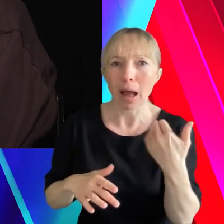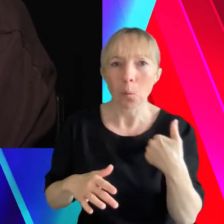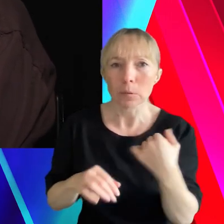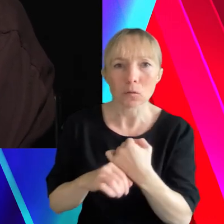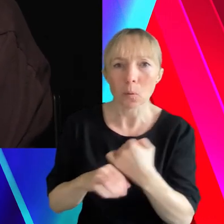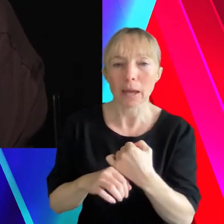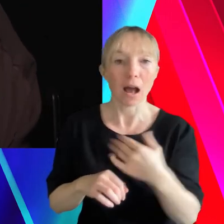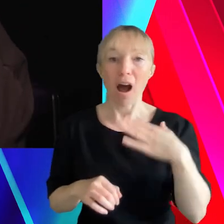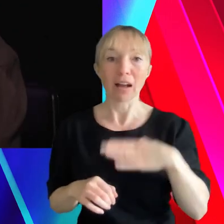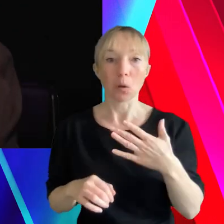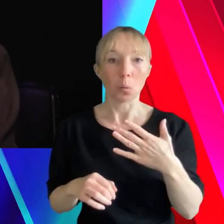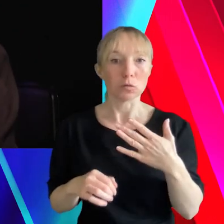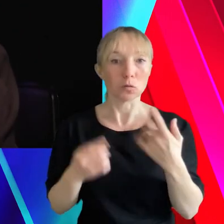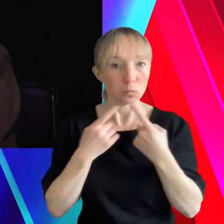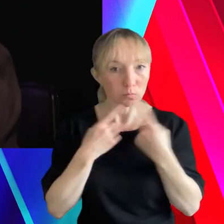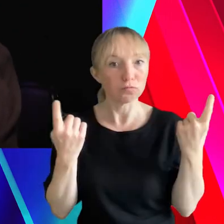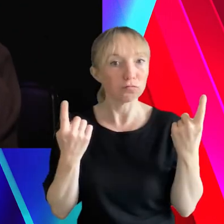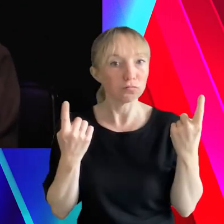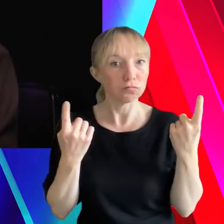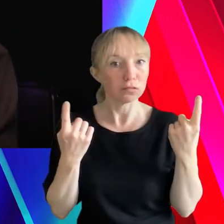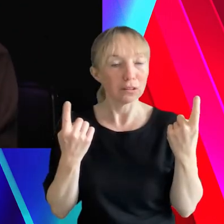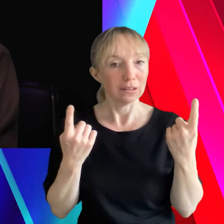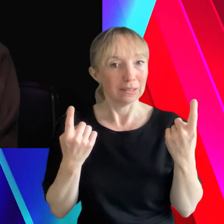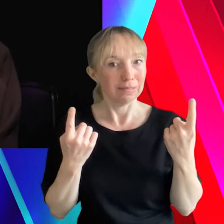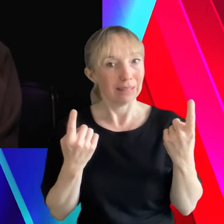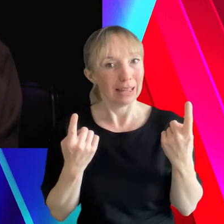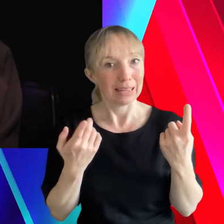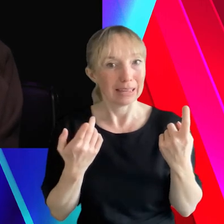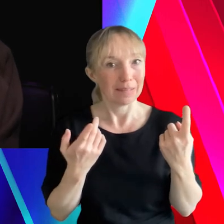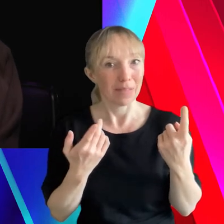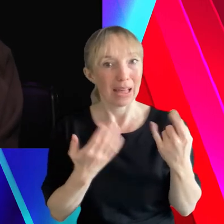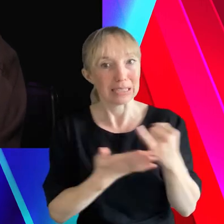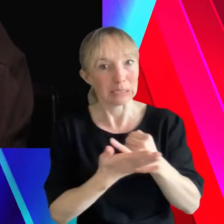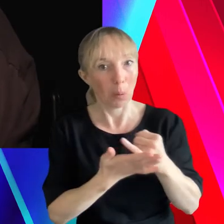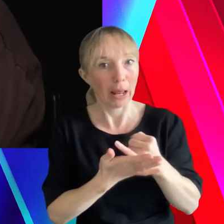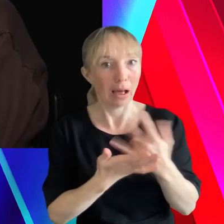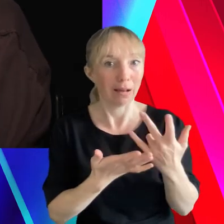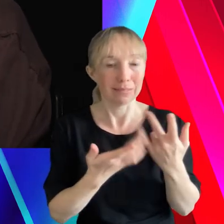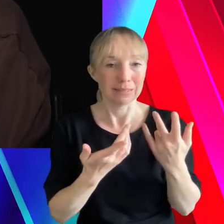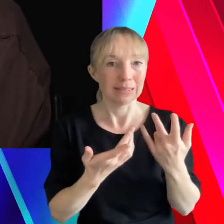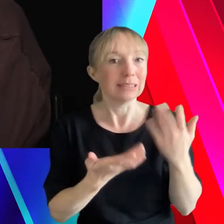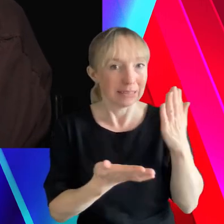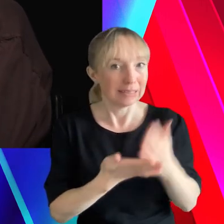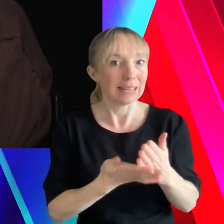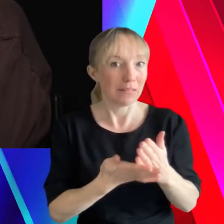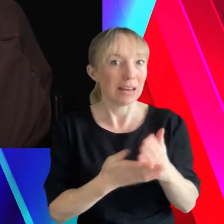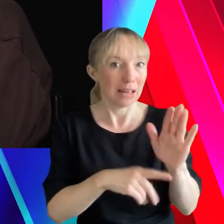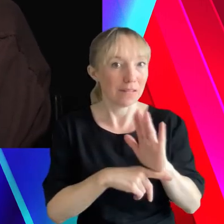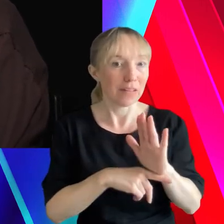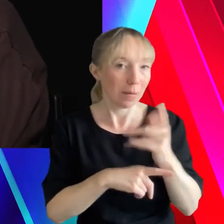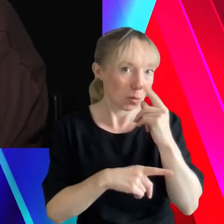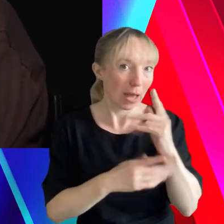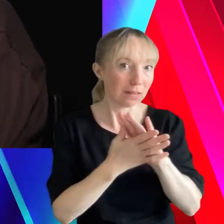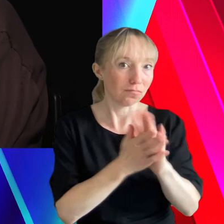whole film, because if anyone sees it who hasn't, I wouldn't want to give a spoiler, because it's definitely a film where you could